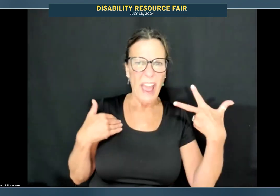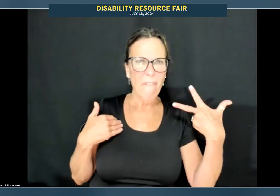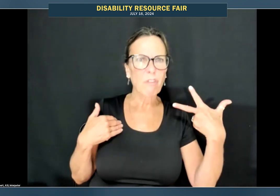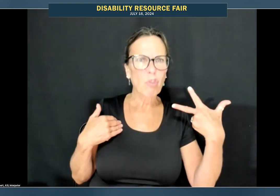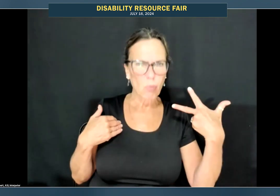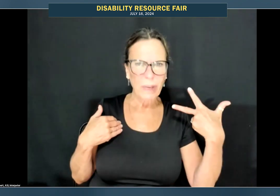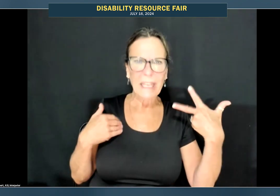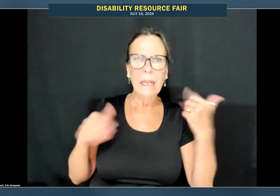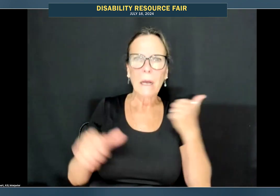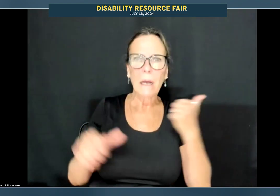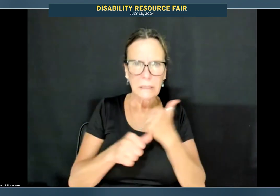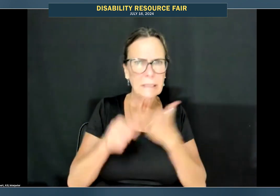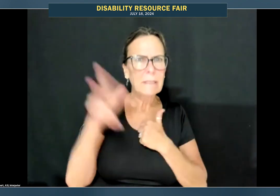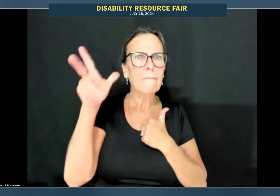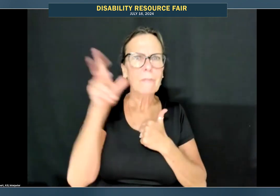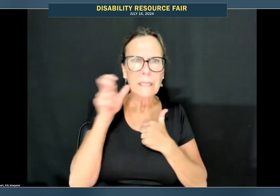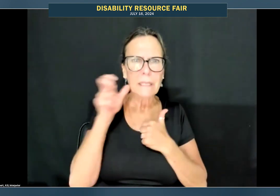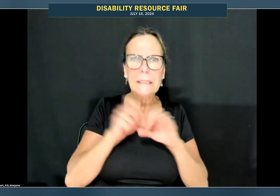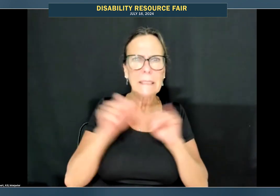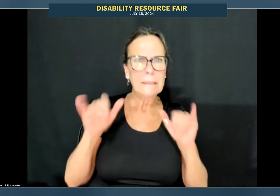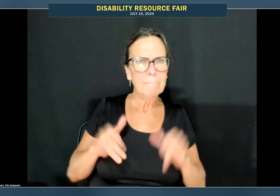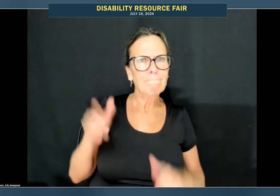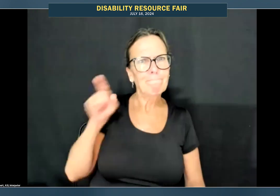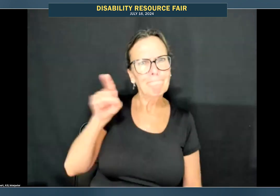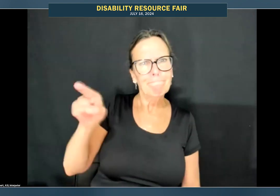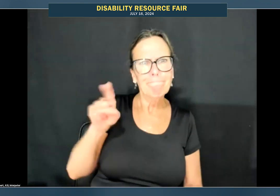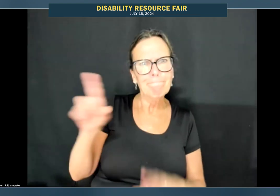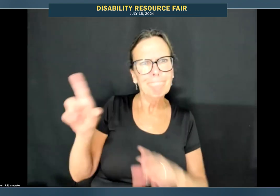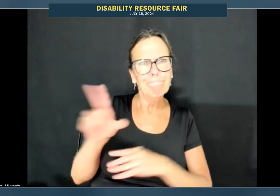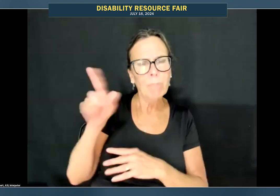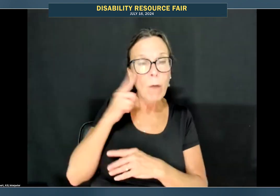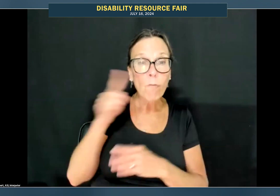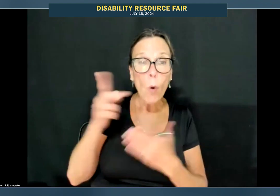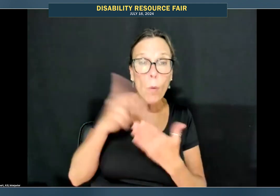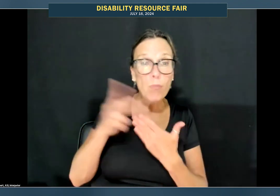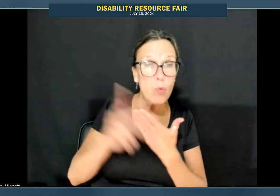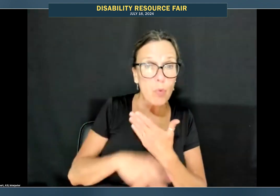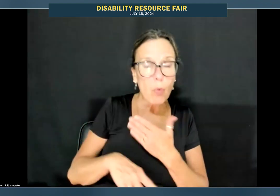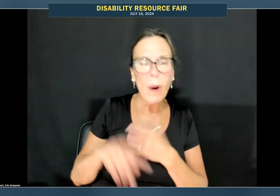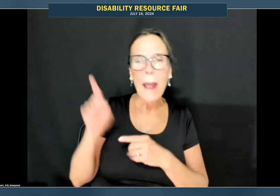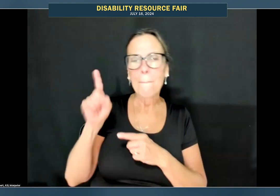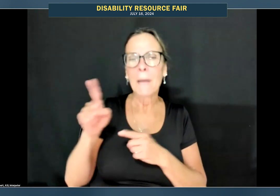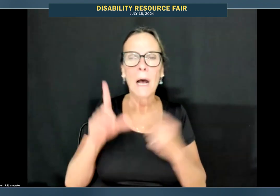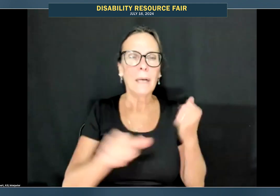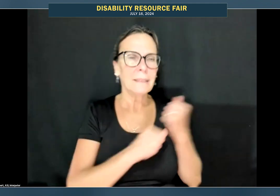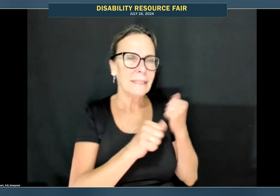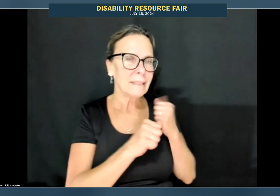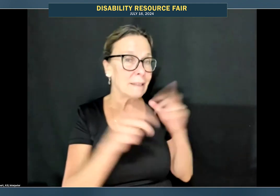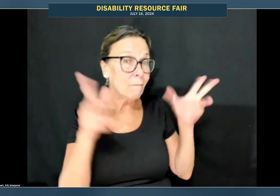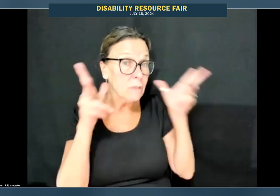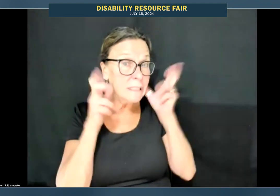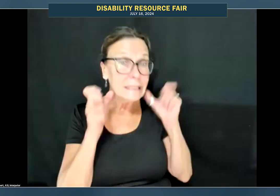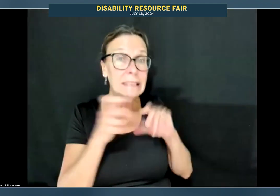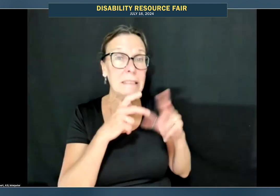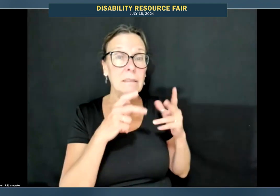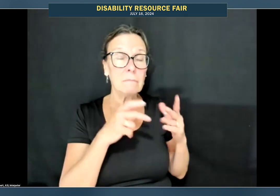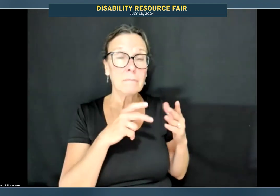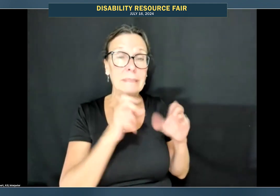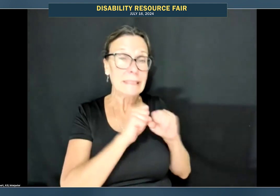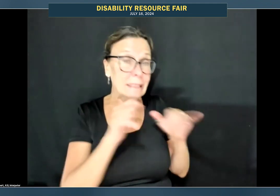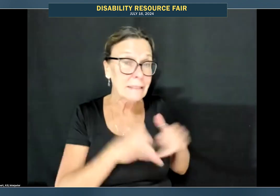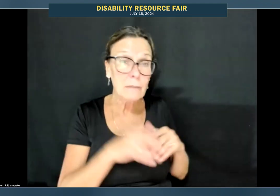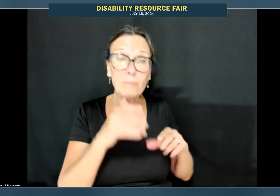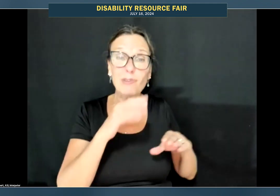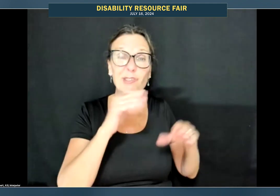systems in the library for programming, assistive listening systems at all our desks, our